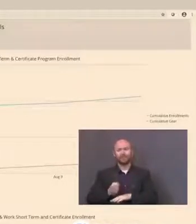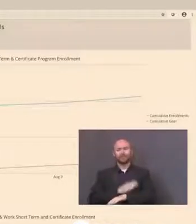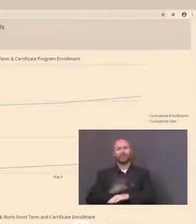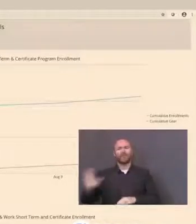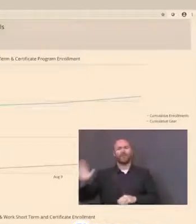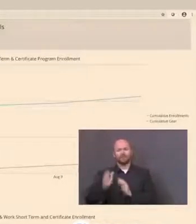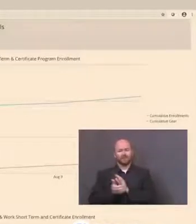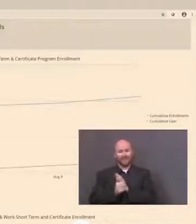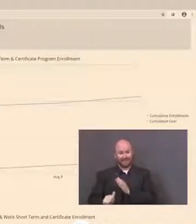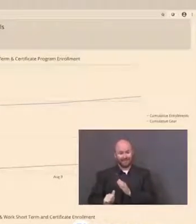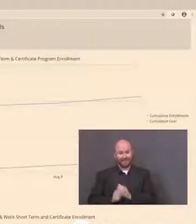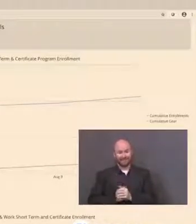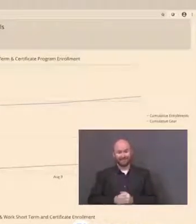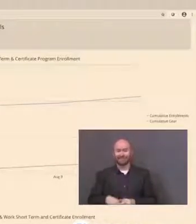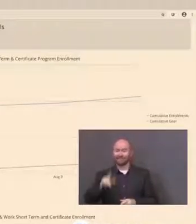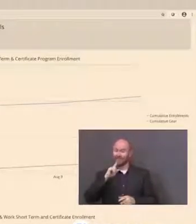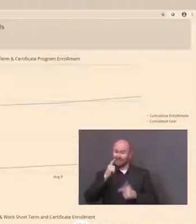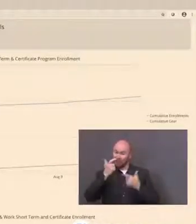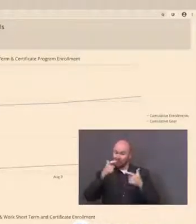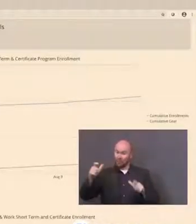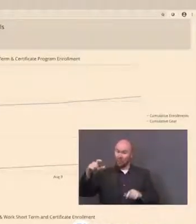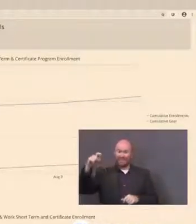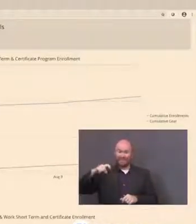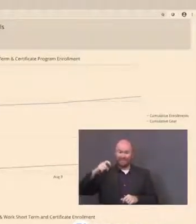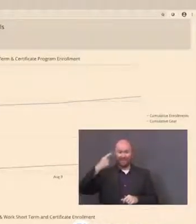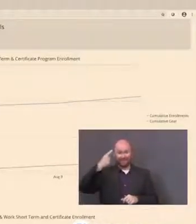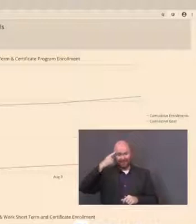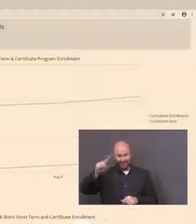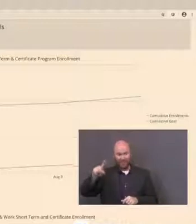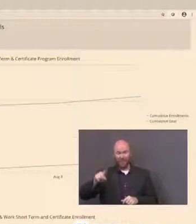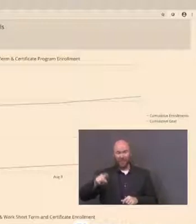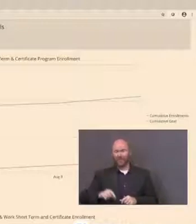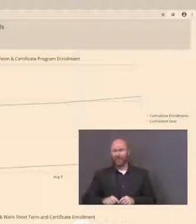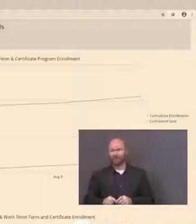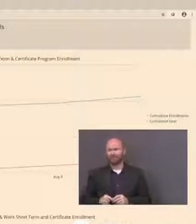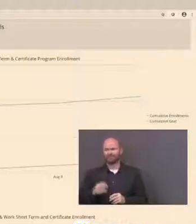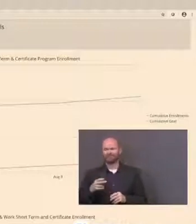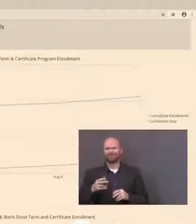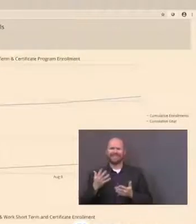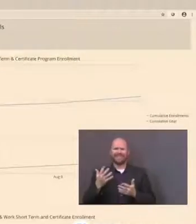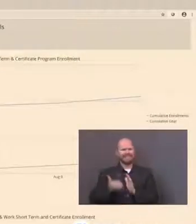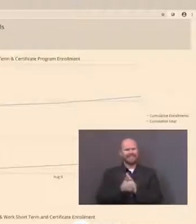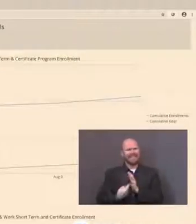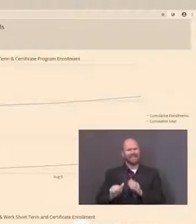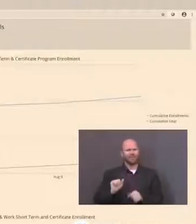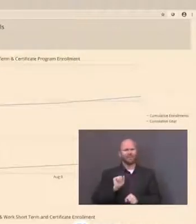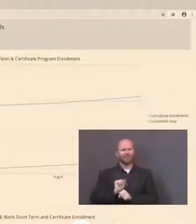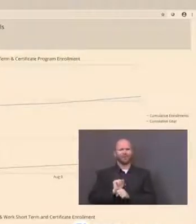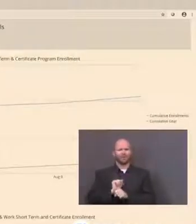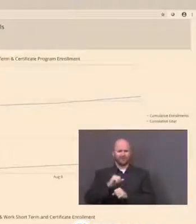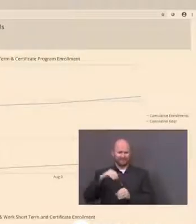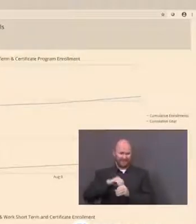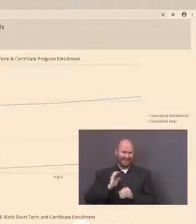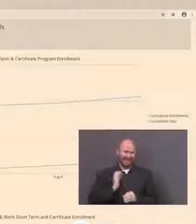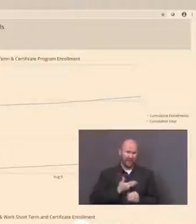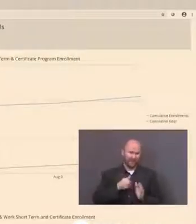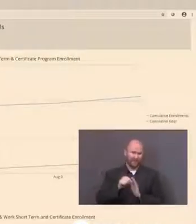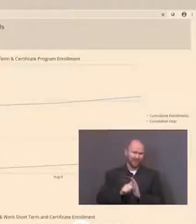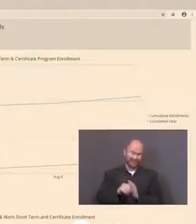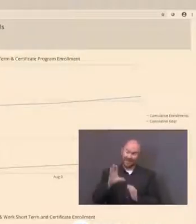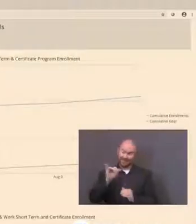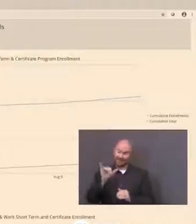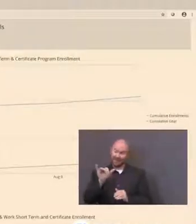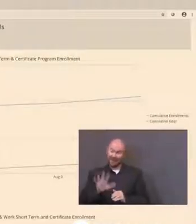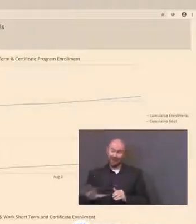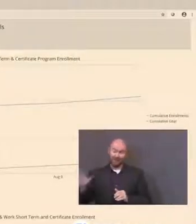skills. There is a huge need for highly skilled workers in this state and across the